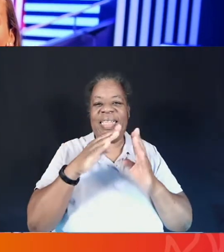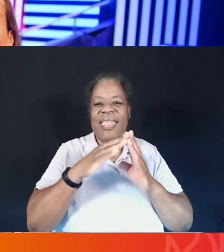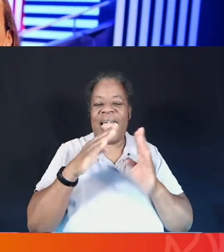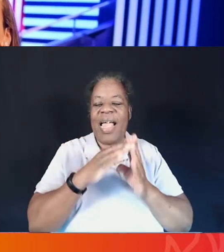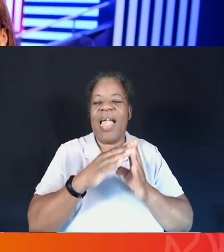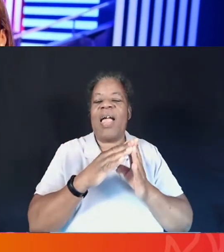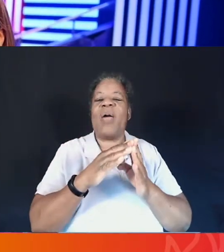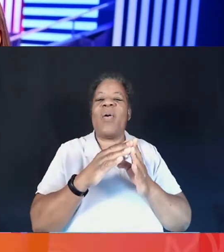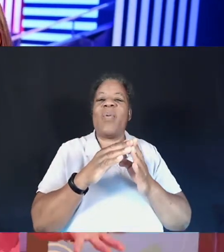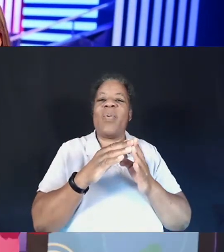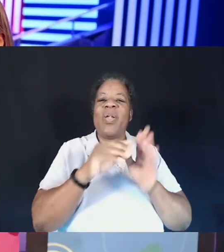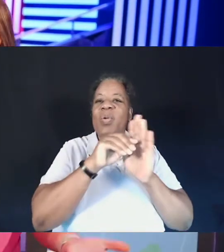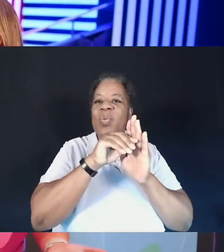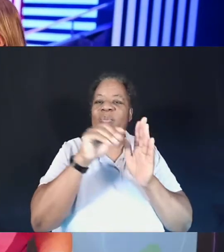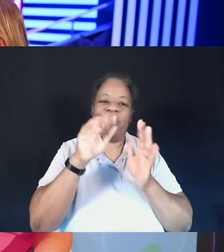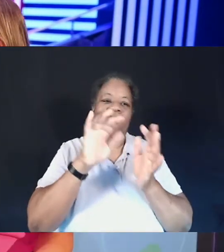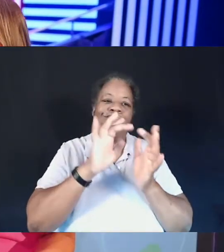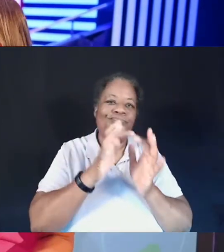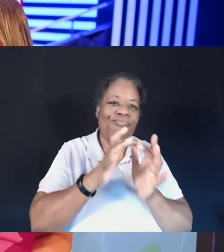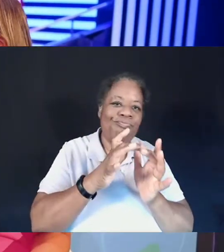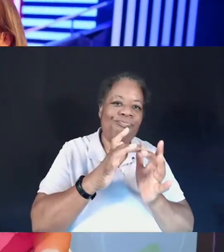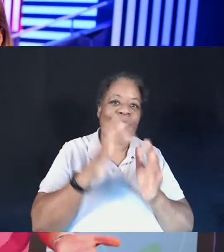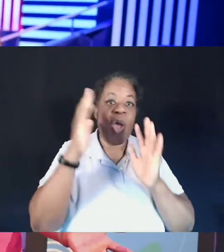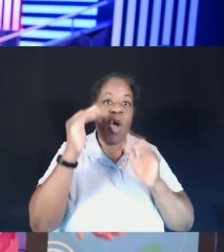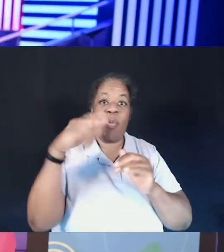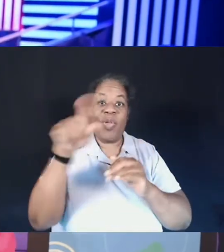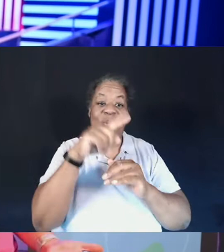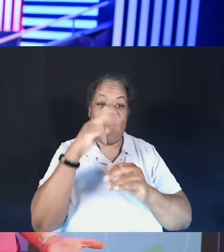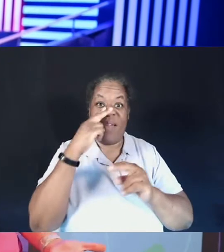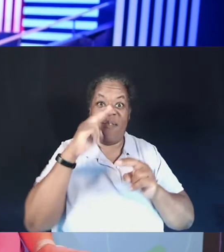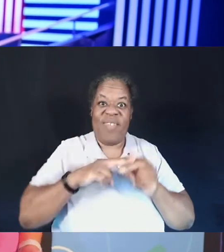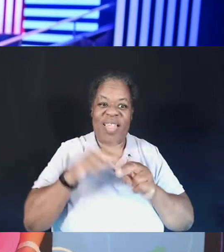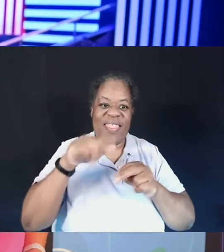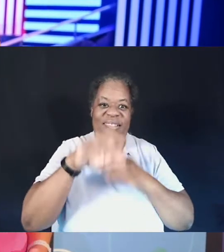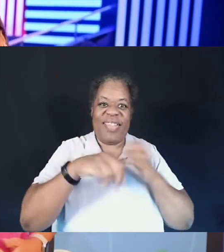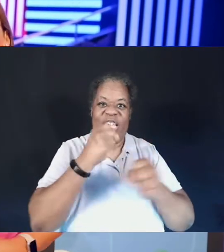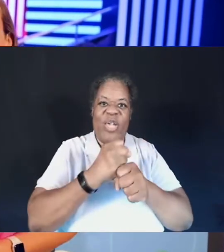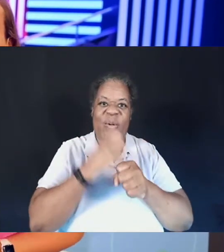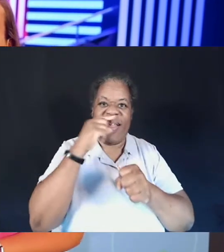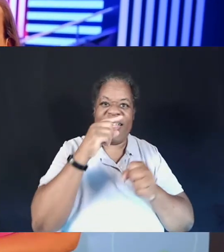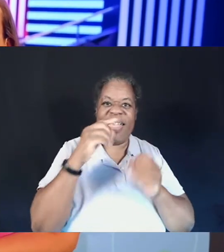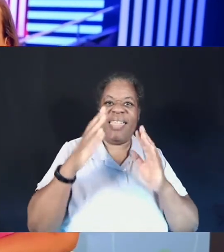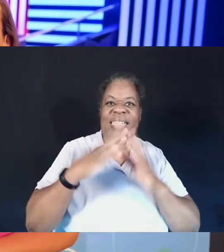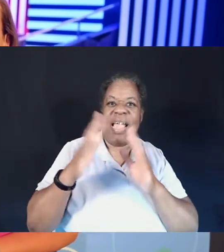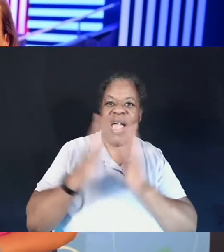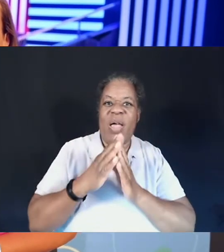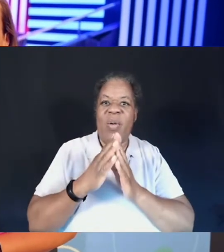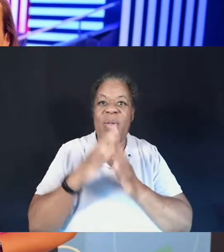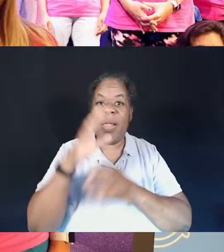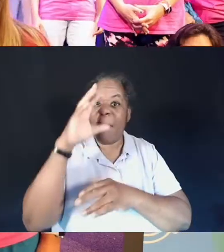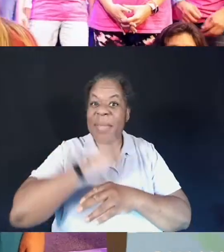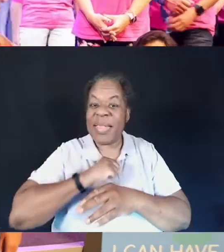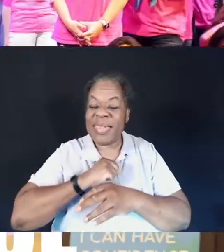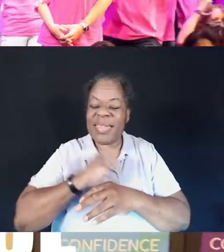grace.org/kidstown. And we hope that you had so much fun at Kids Week this year. And if you missed it, we'll see you next year. See you guys